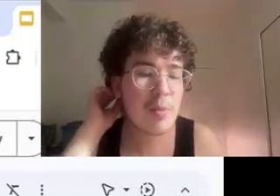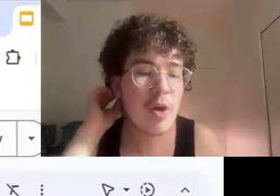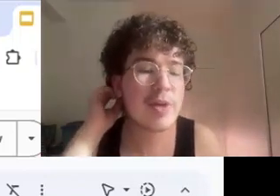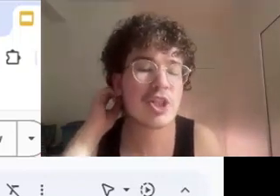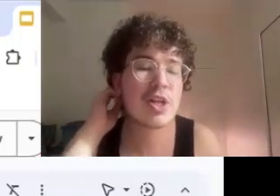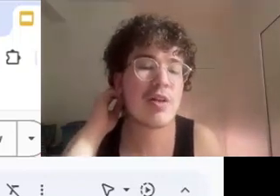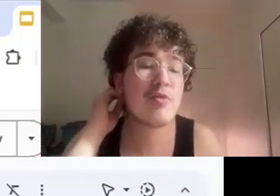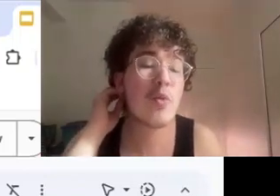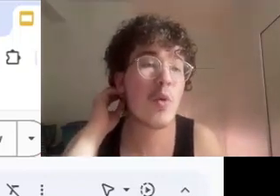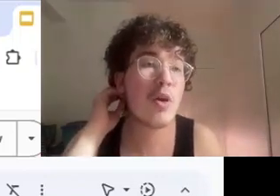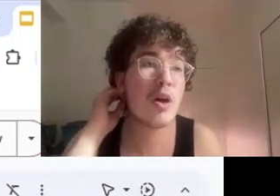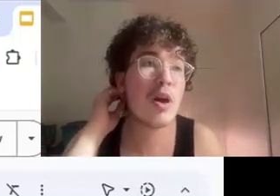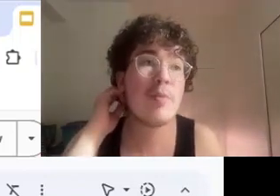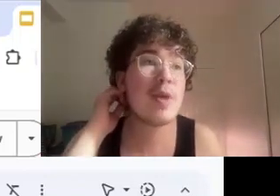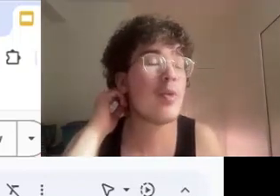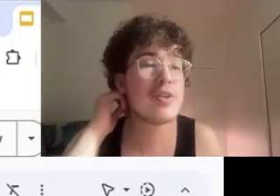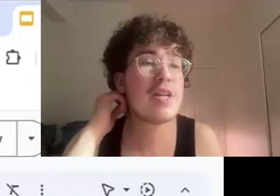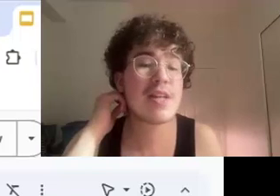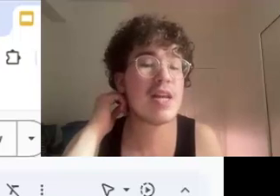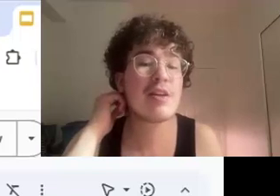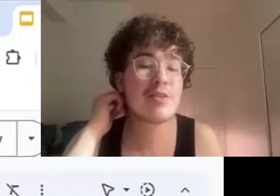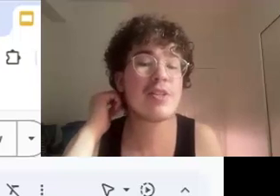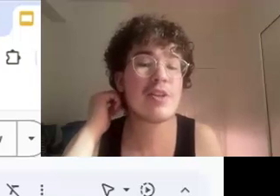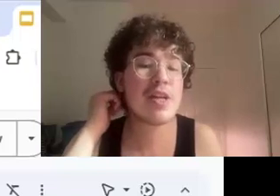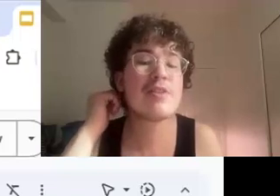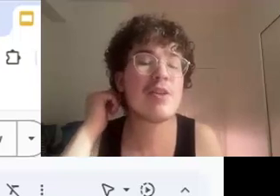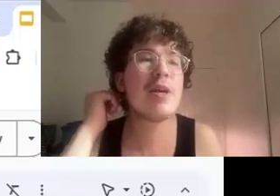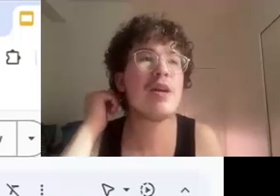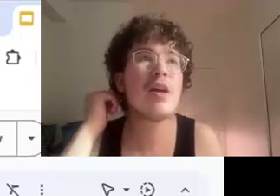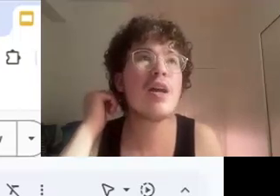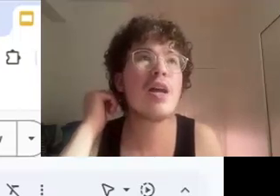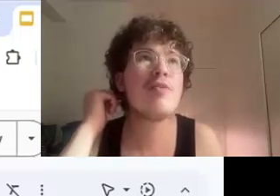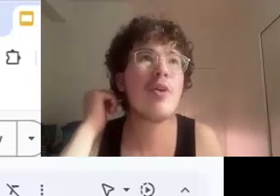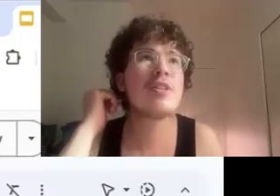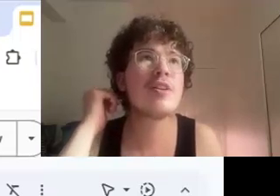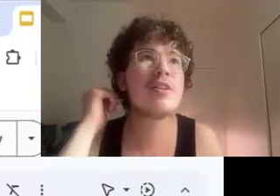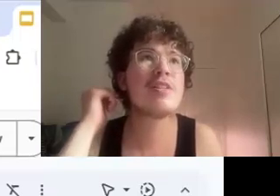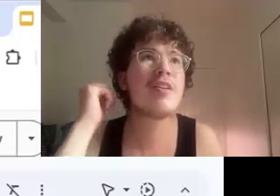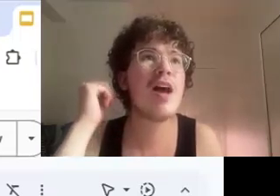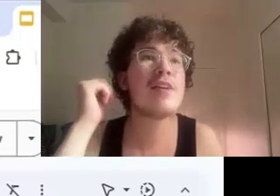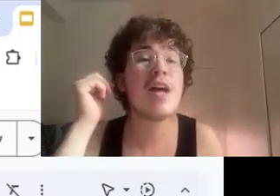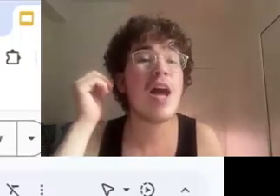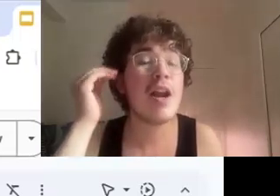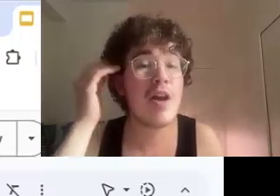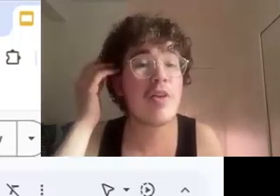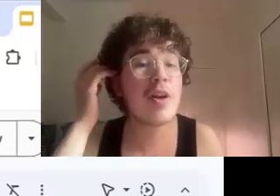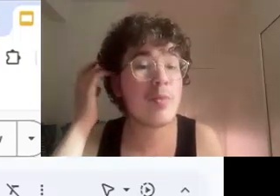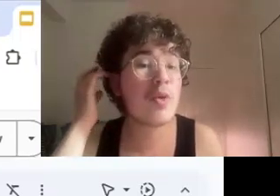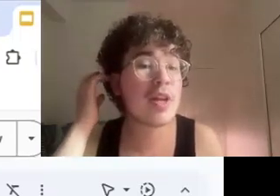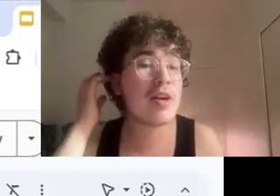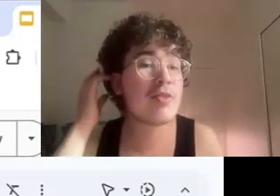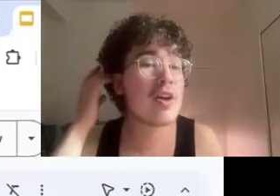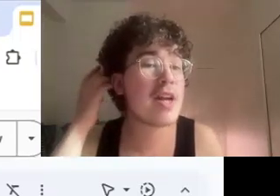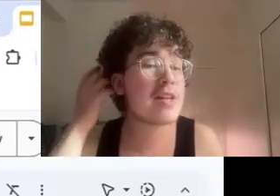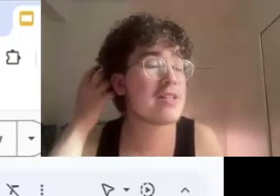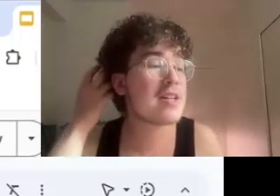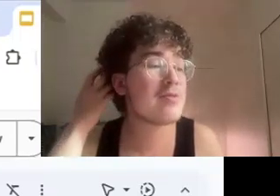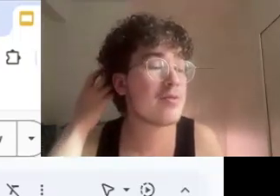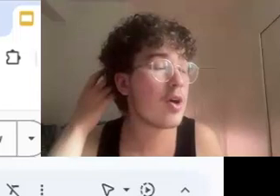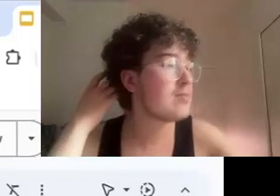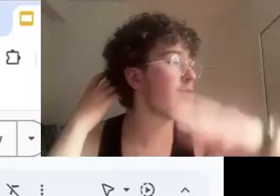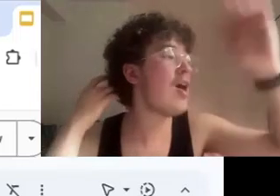during that time, nearly 2,900 people were designated as possible mentally disordered sex offenders, of